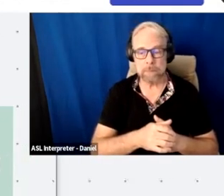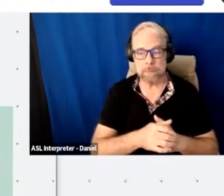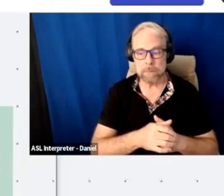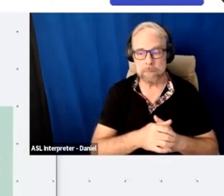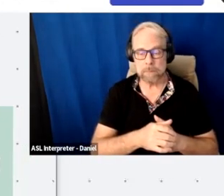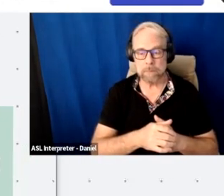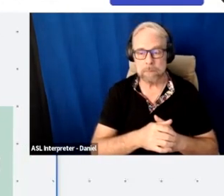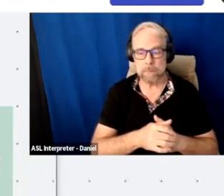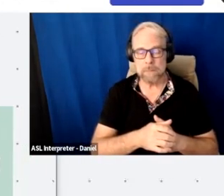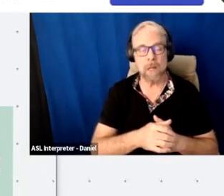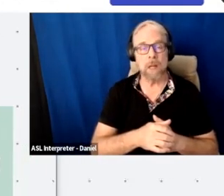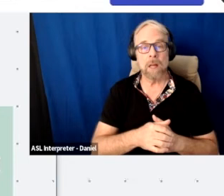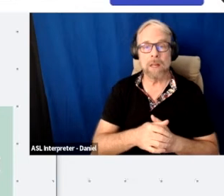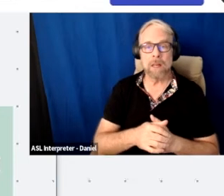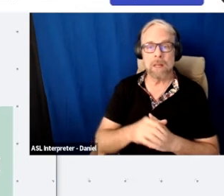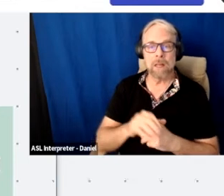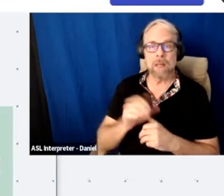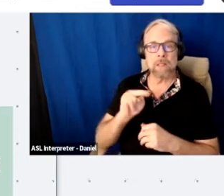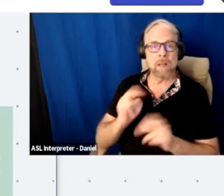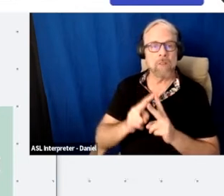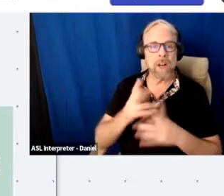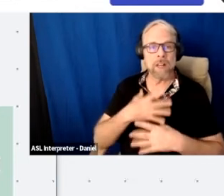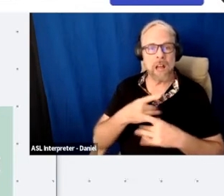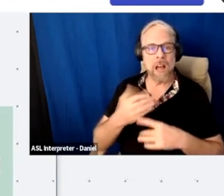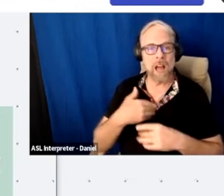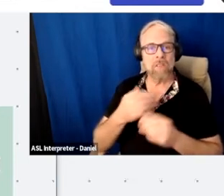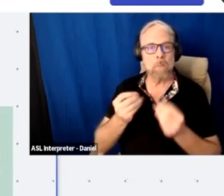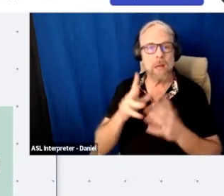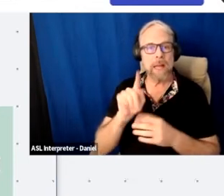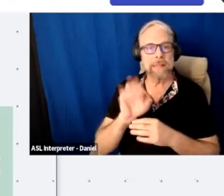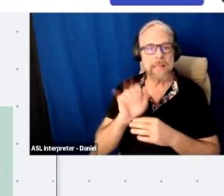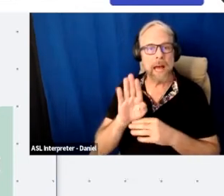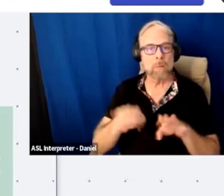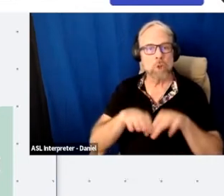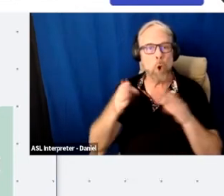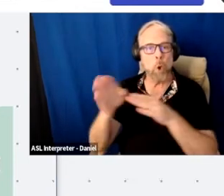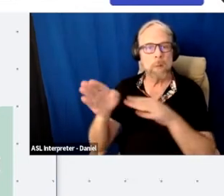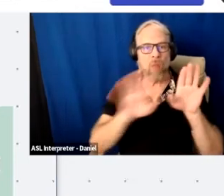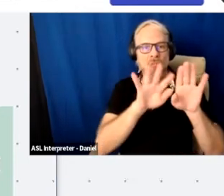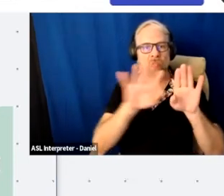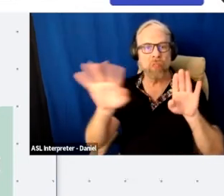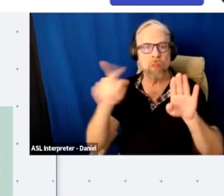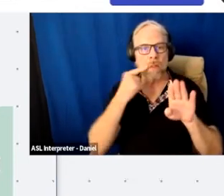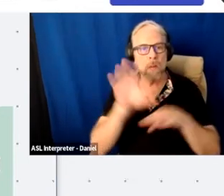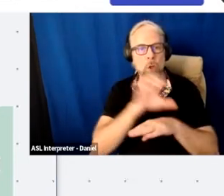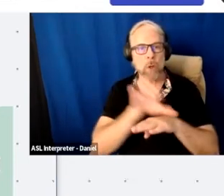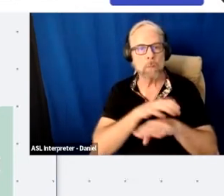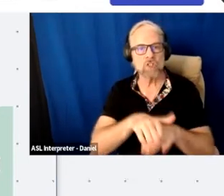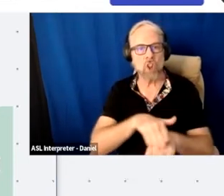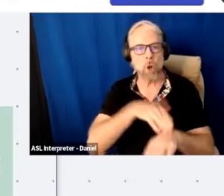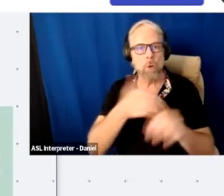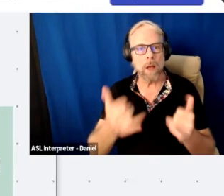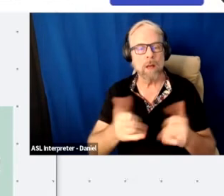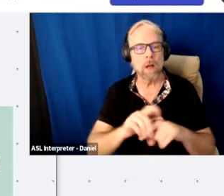This is so interesting. I have so many tabs open that my computer's gotten slower. But I think I'm going to try to capture that last question that you just